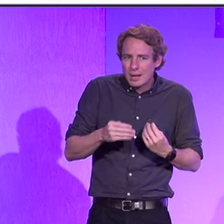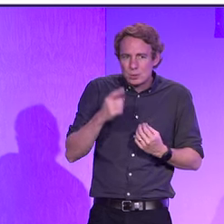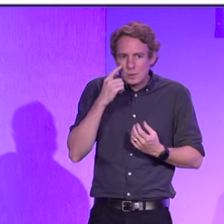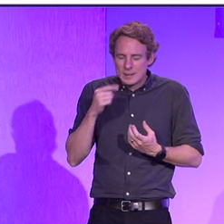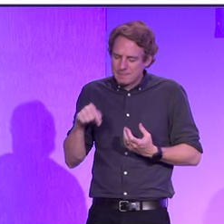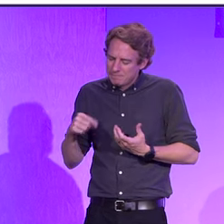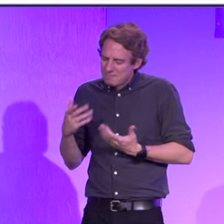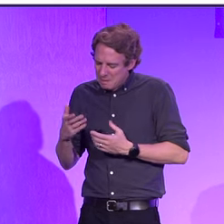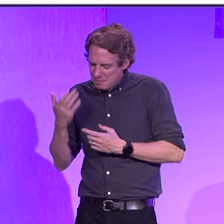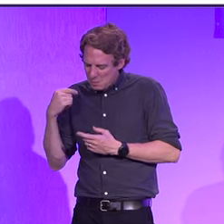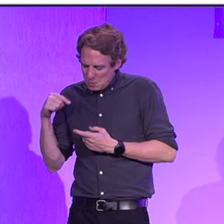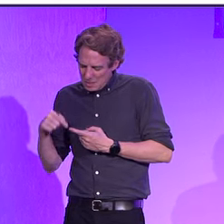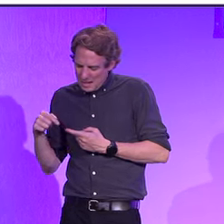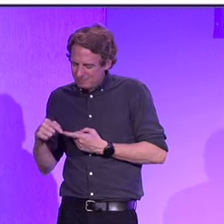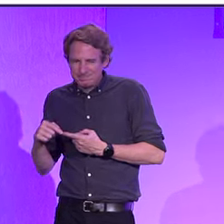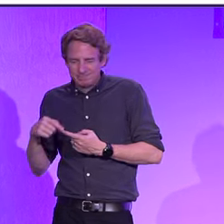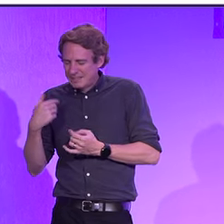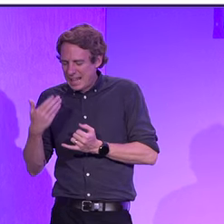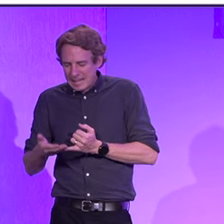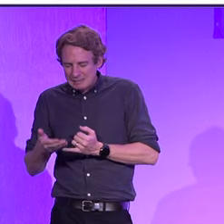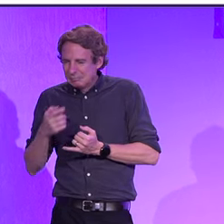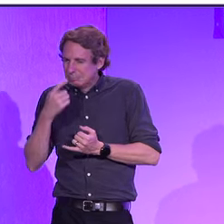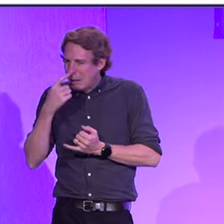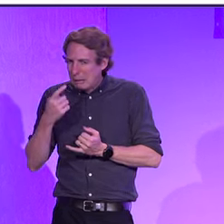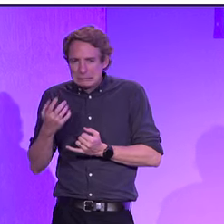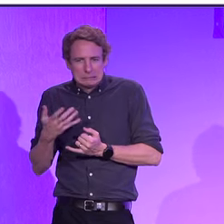not quite happy with the smell, the code smell, or, you know, the